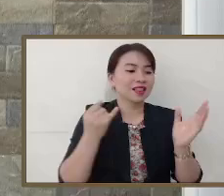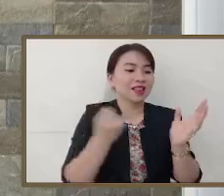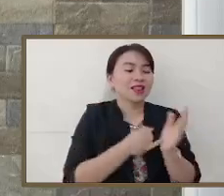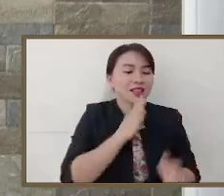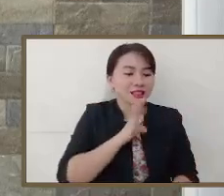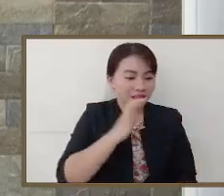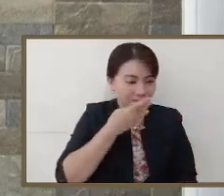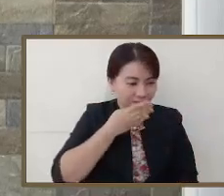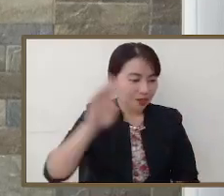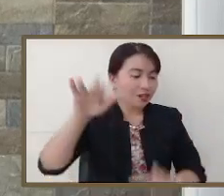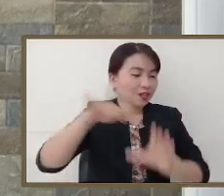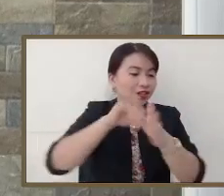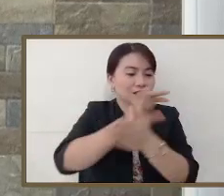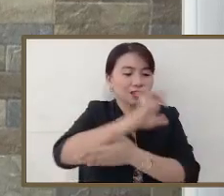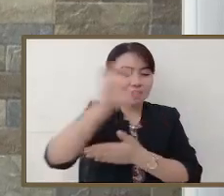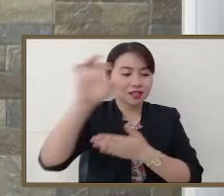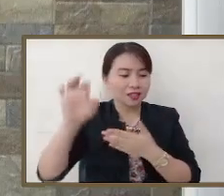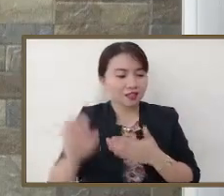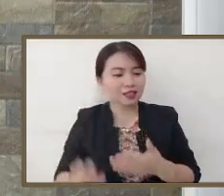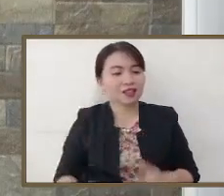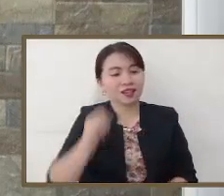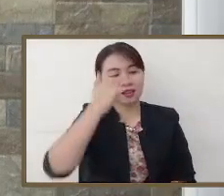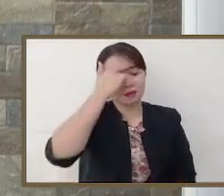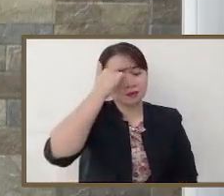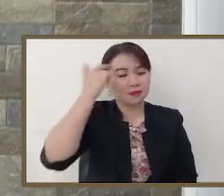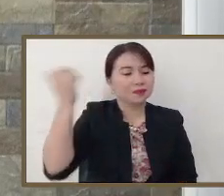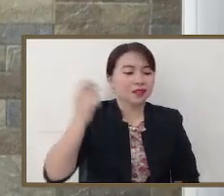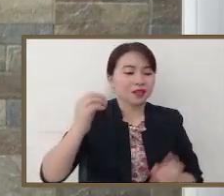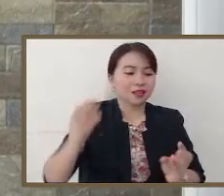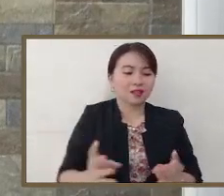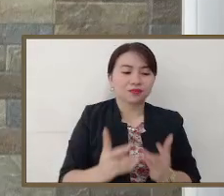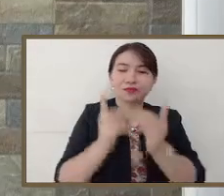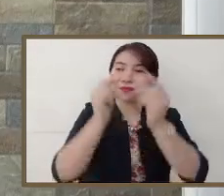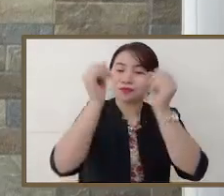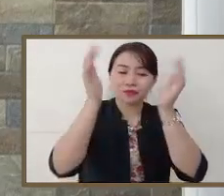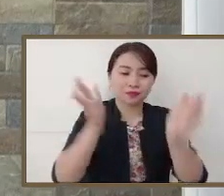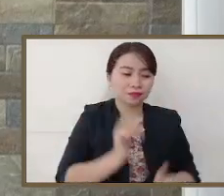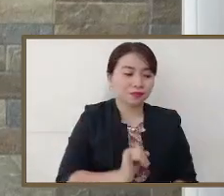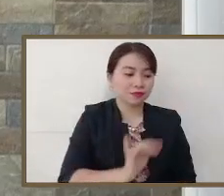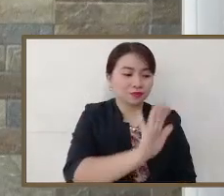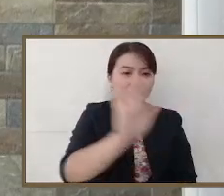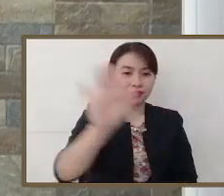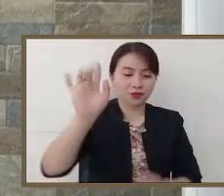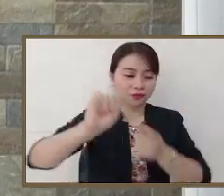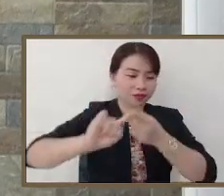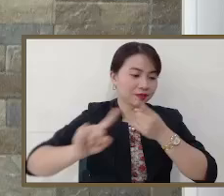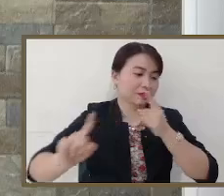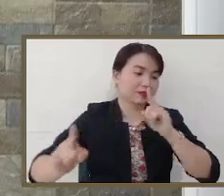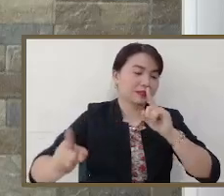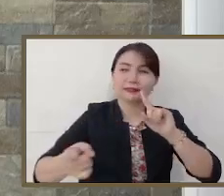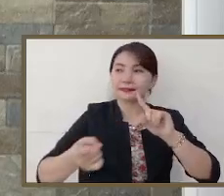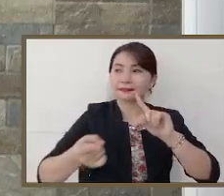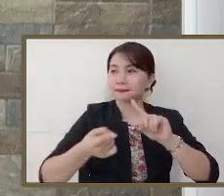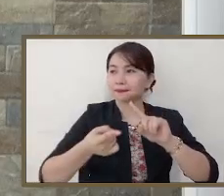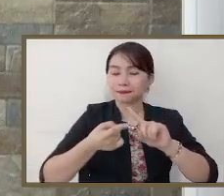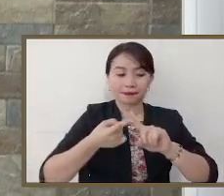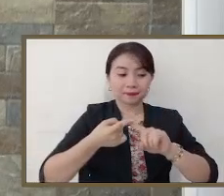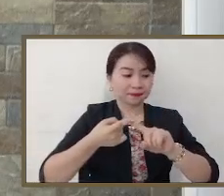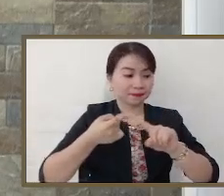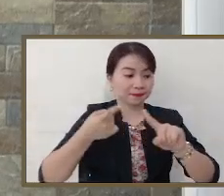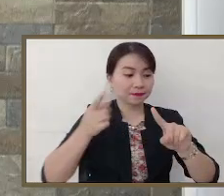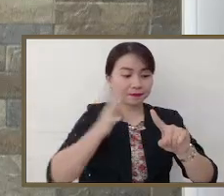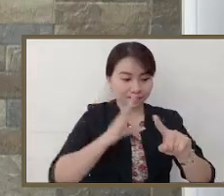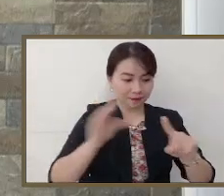place. It will be better in the end, because the healer is your